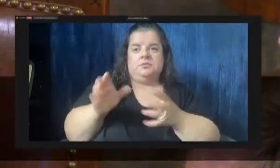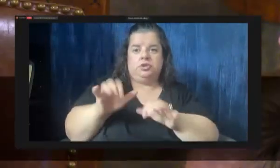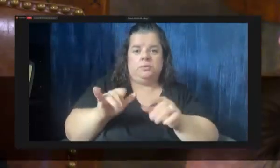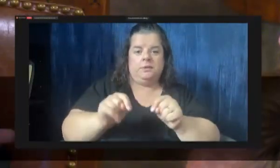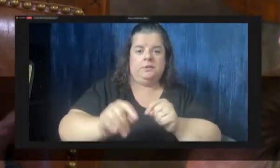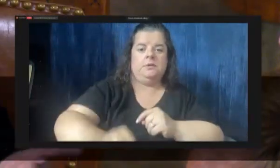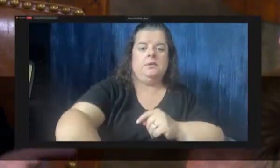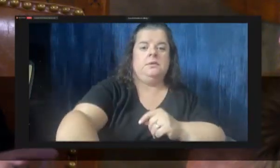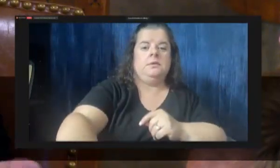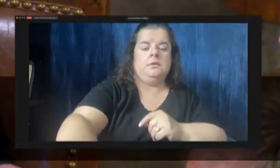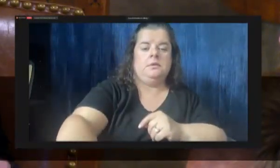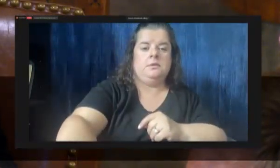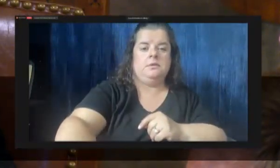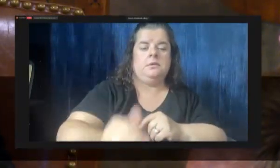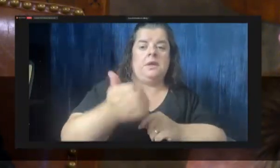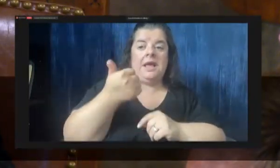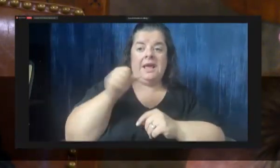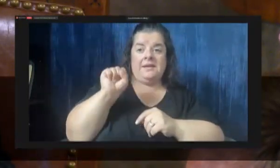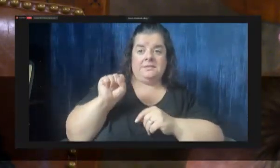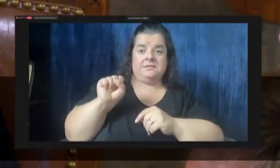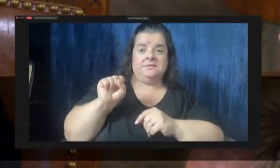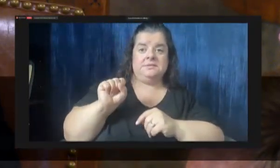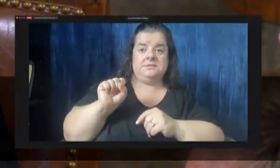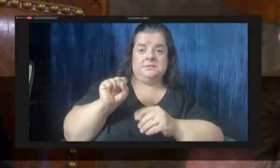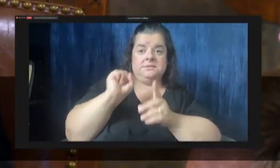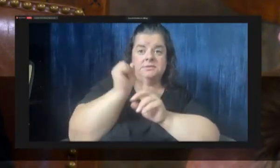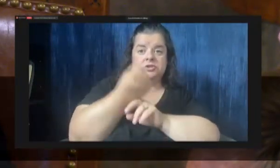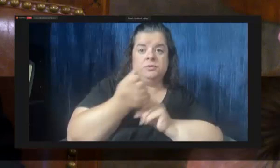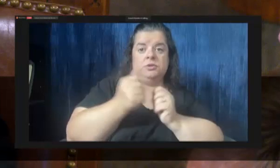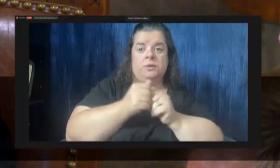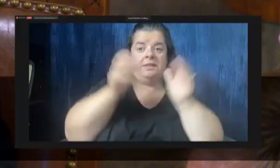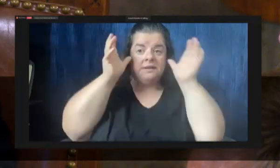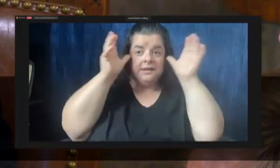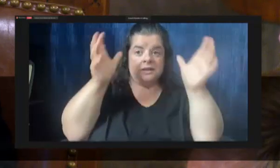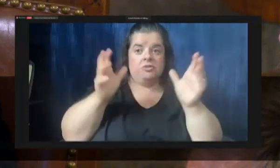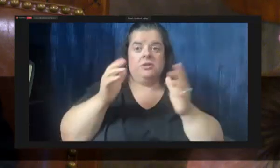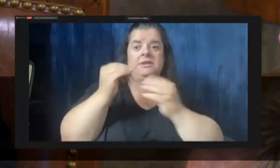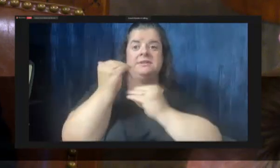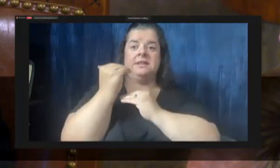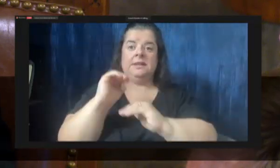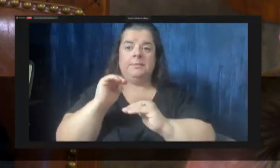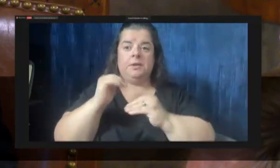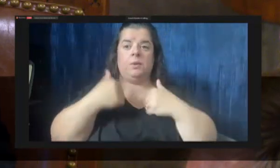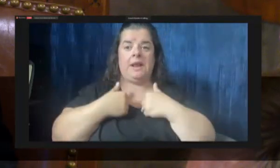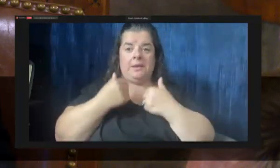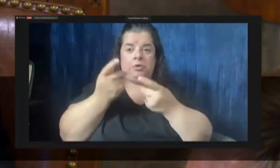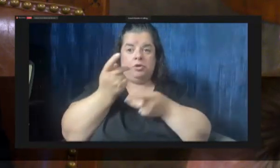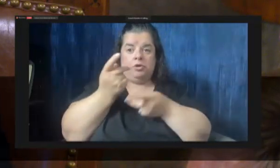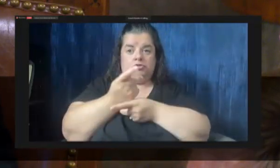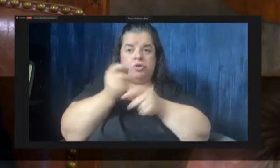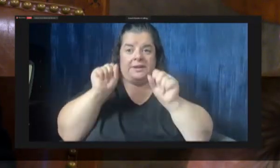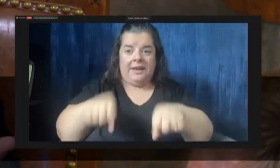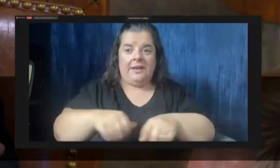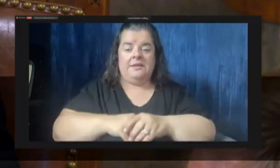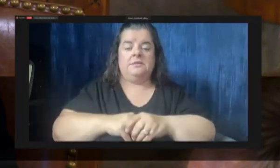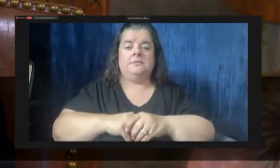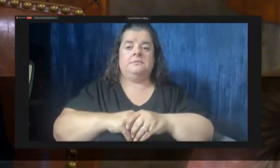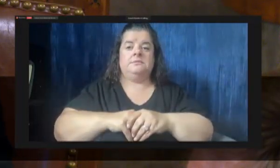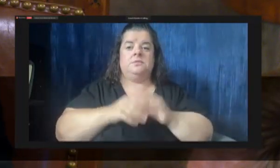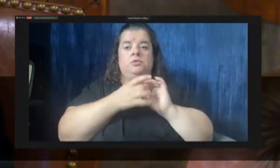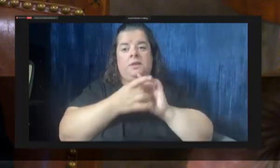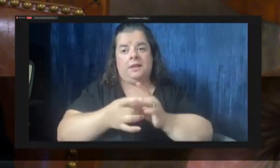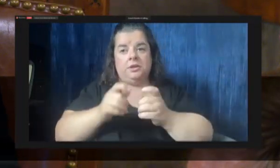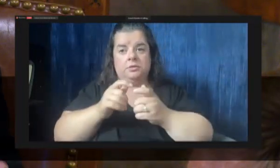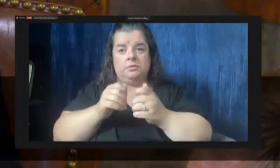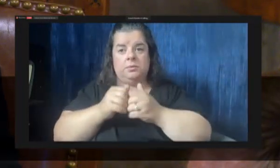Yeah, and I'd say as is the situation with the deer, right? Like, it's very limited what animal control can actually do with right. When it comes to deer, they really have